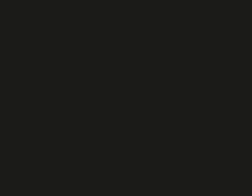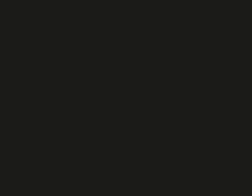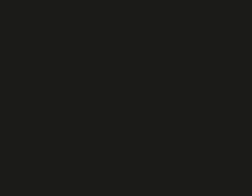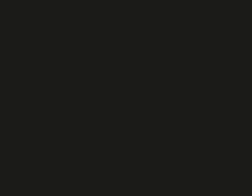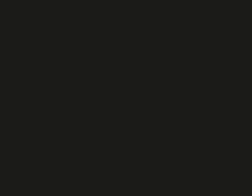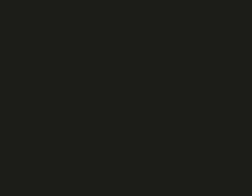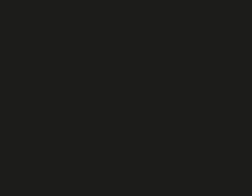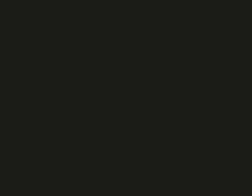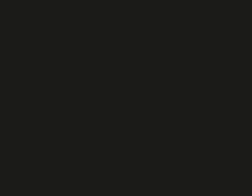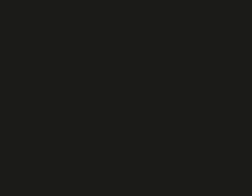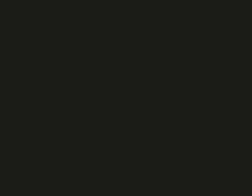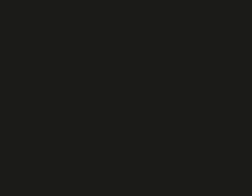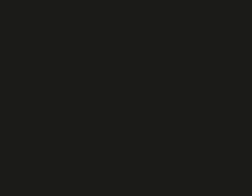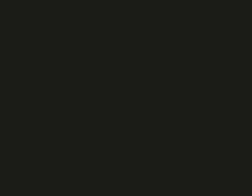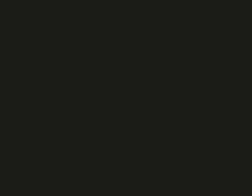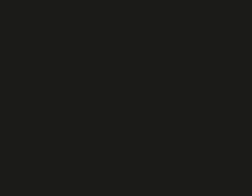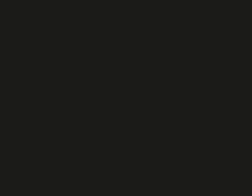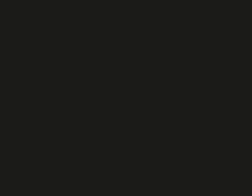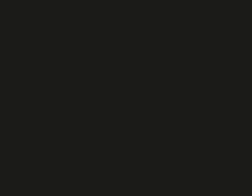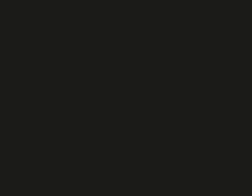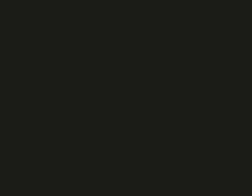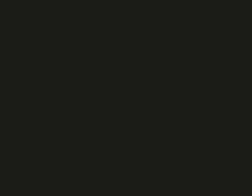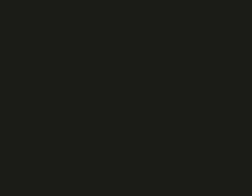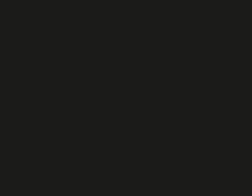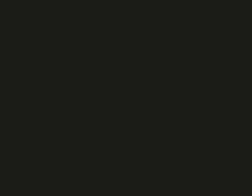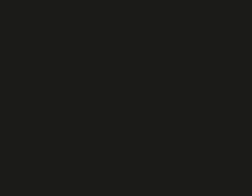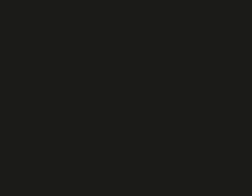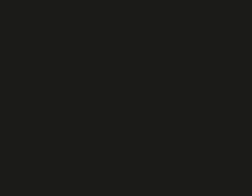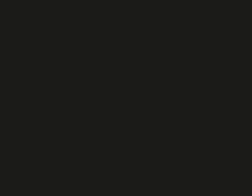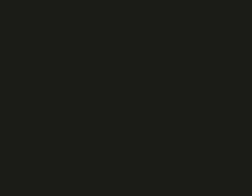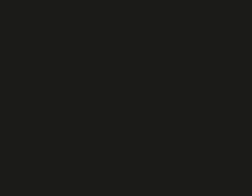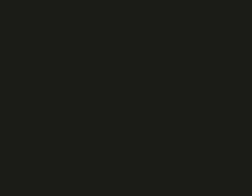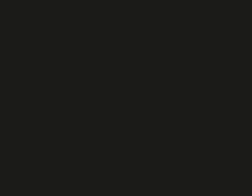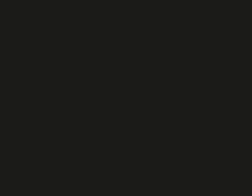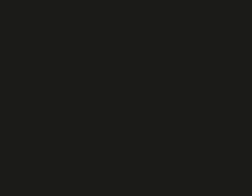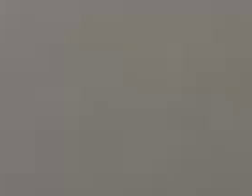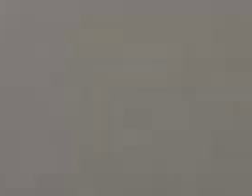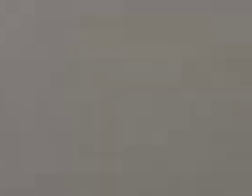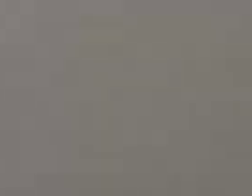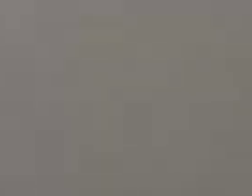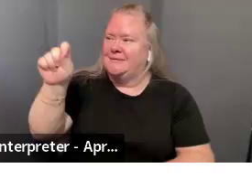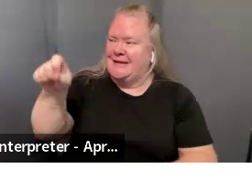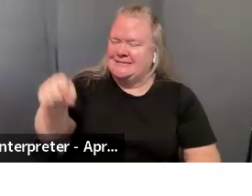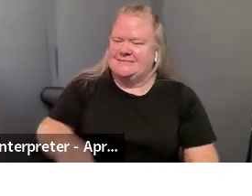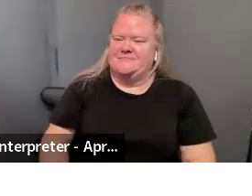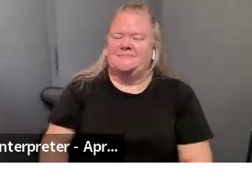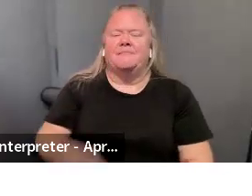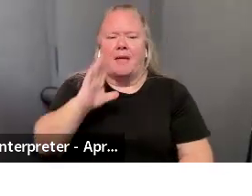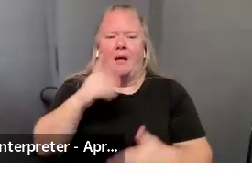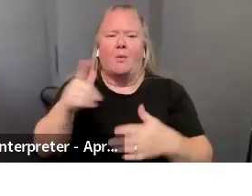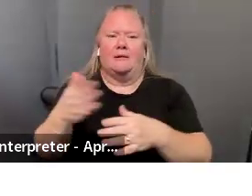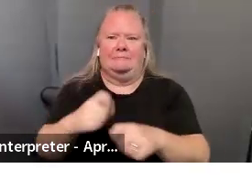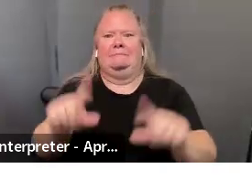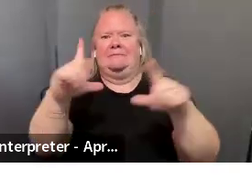Great, thank you so much. Sebastian, if you could reshare your screen, Yes, I'll go ahead and